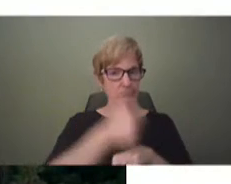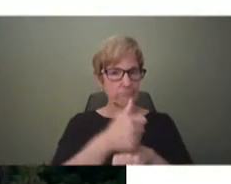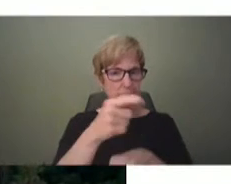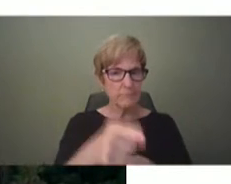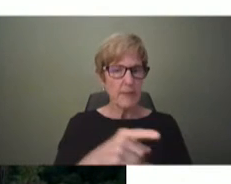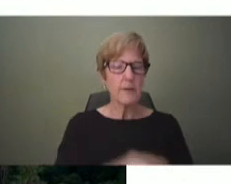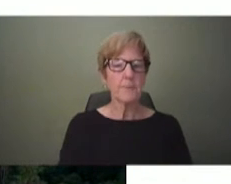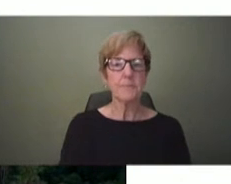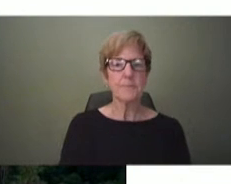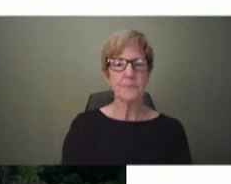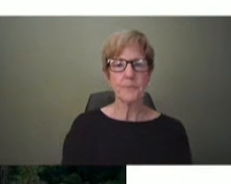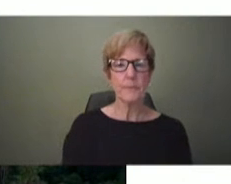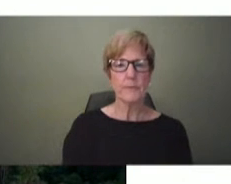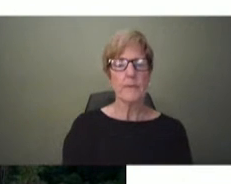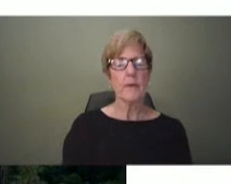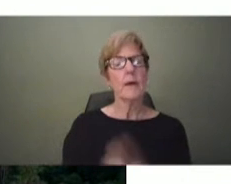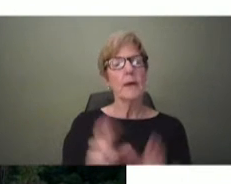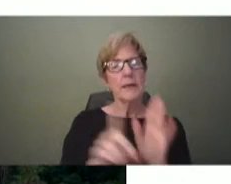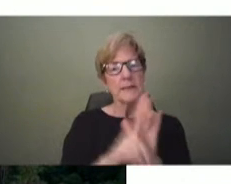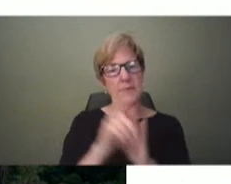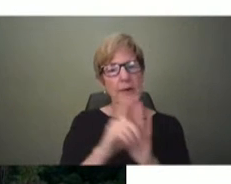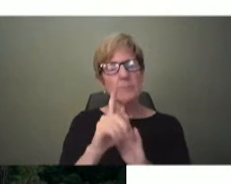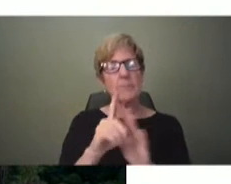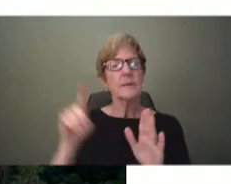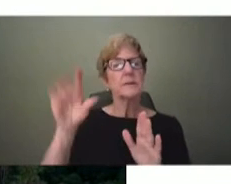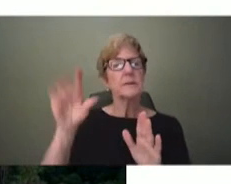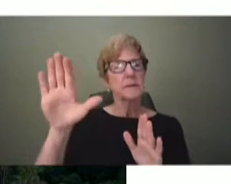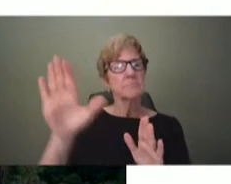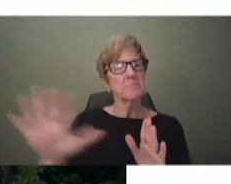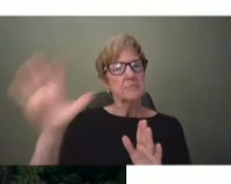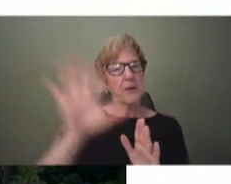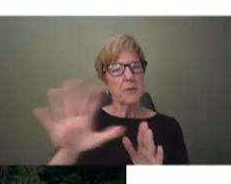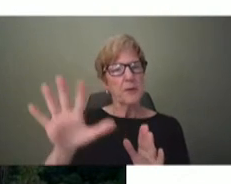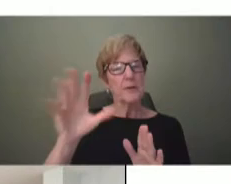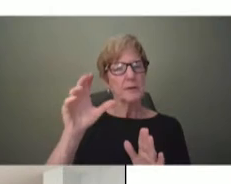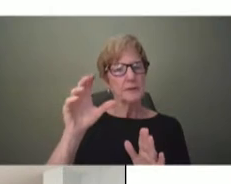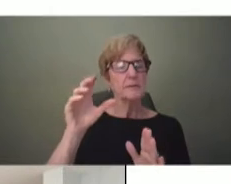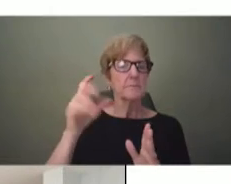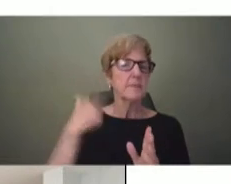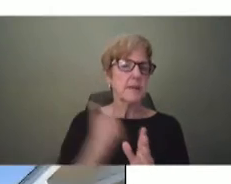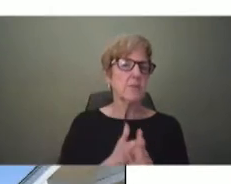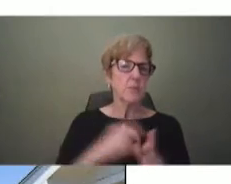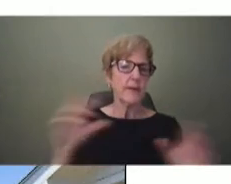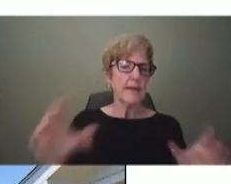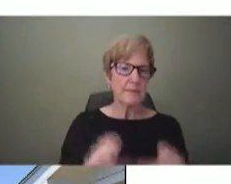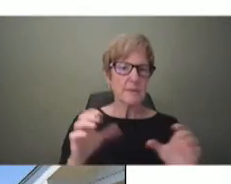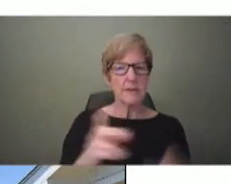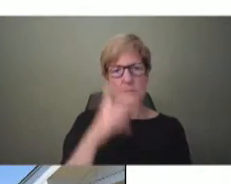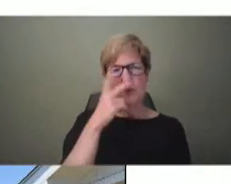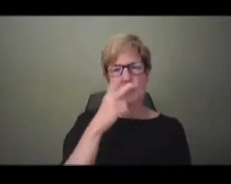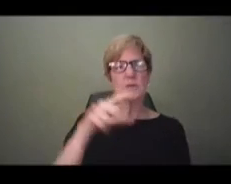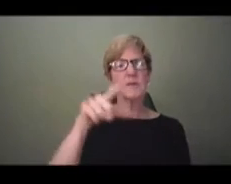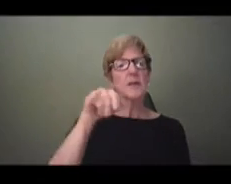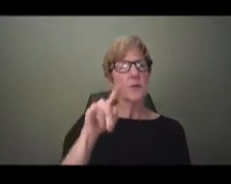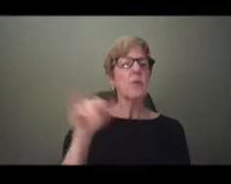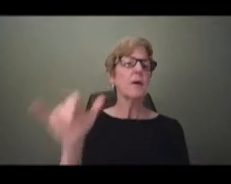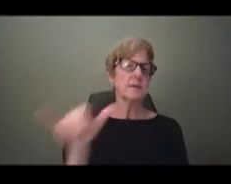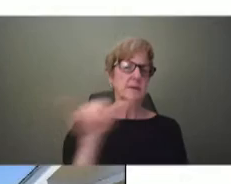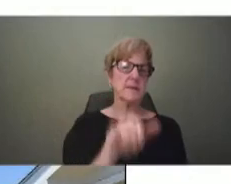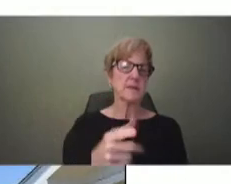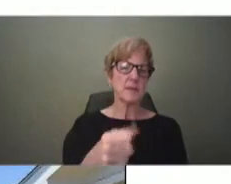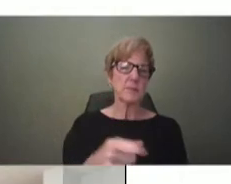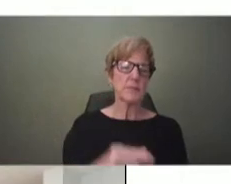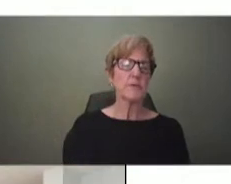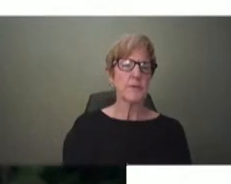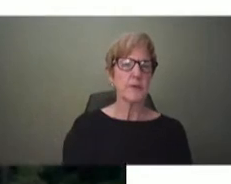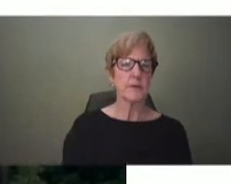some developments in other parts of the southeast that pendler has done the quality here would be similar to these to these